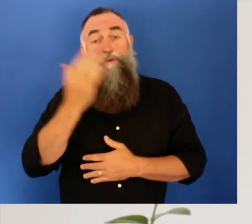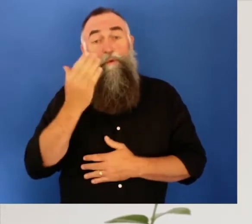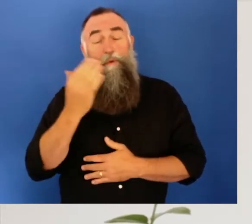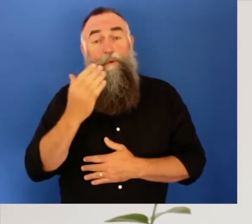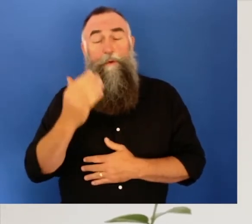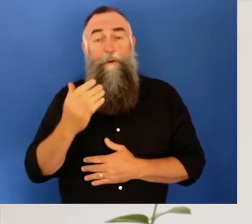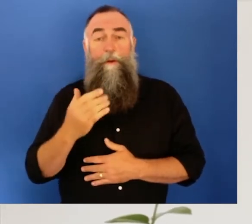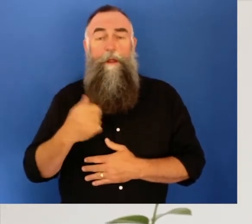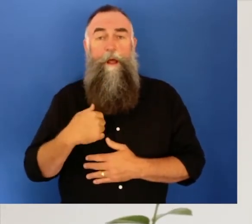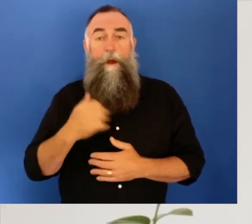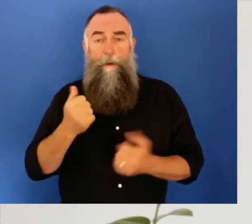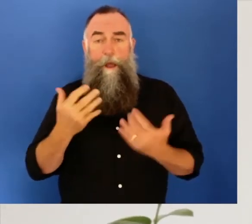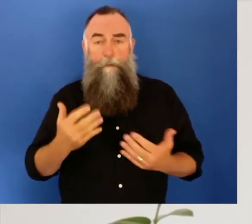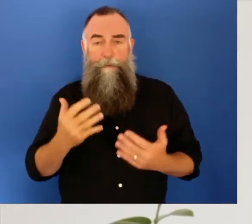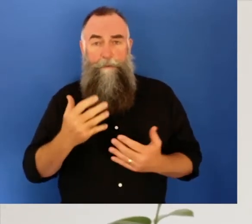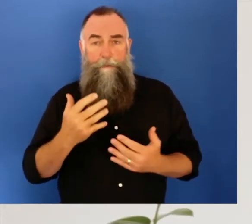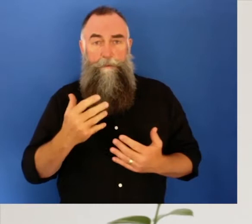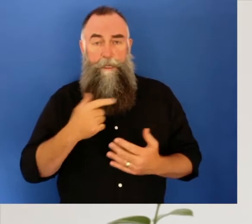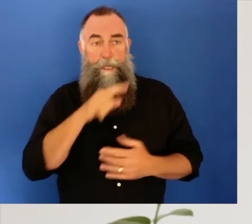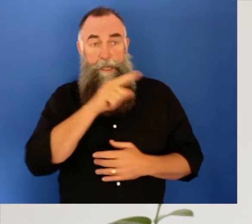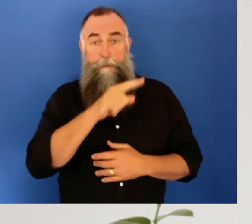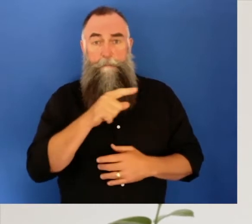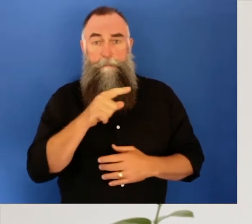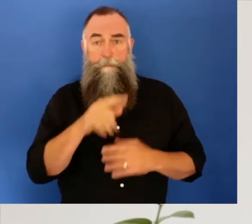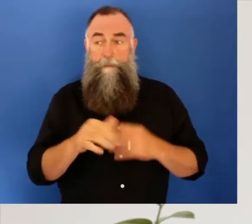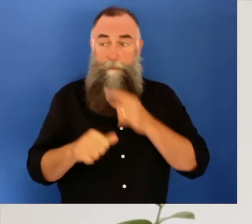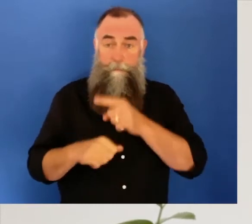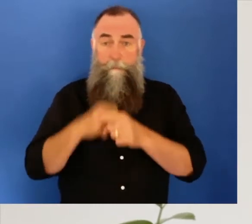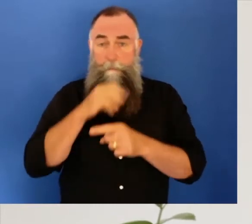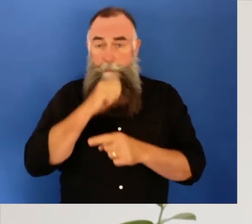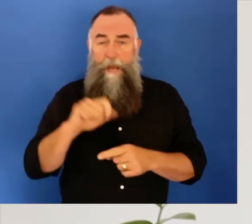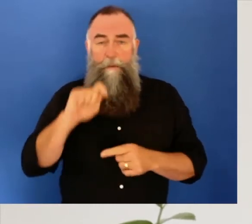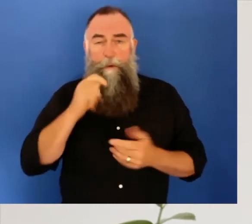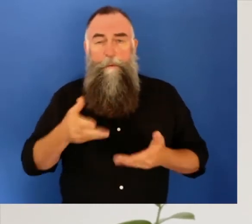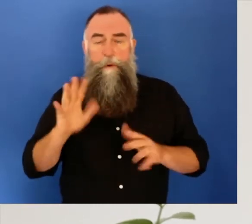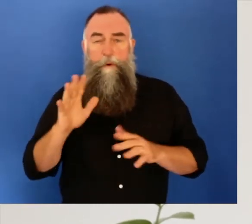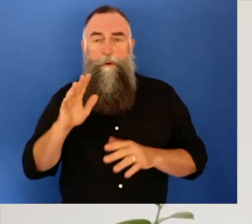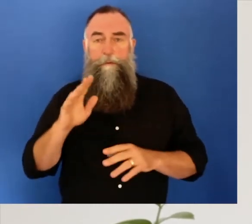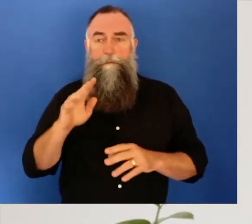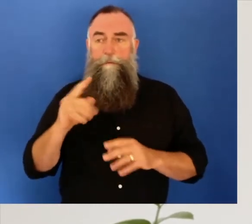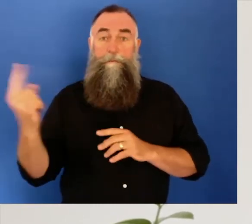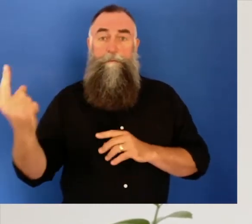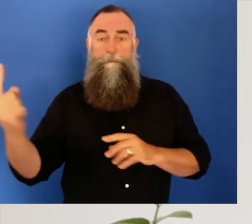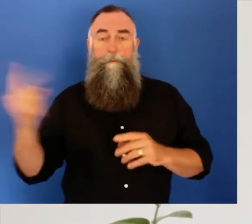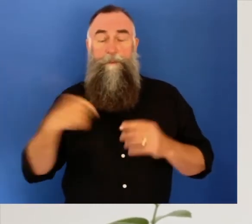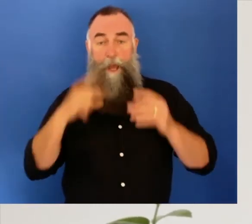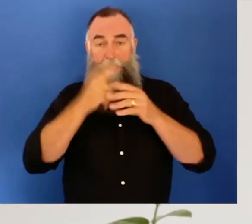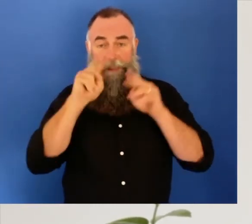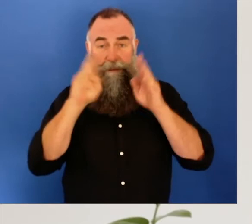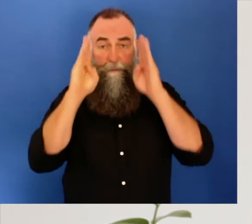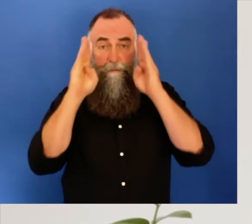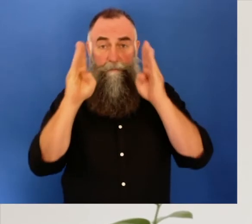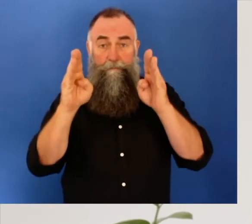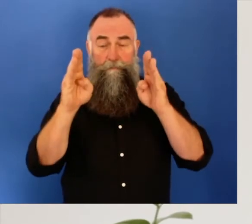Later, at school events, there was the constant threat of him lurking just outside